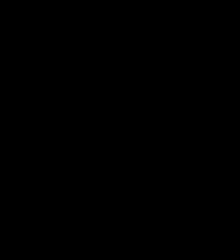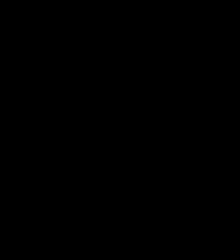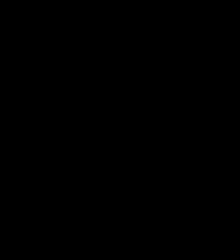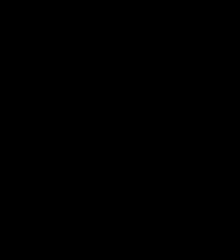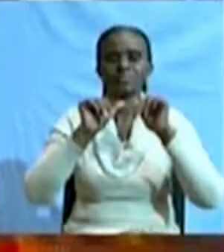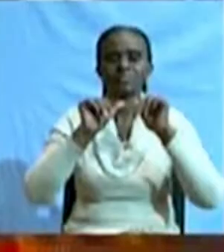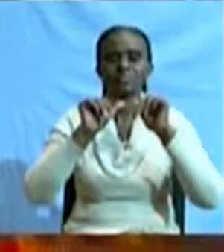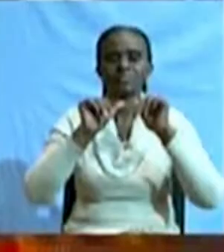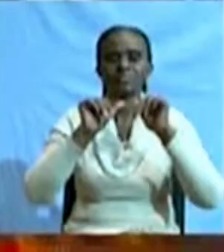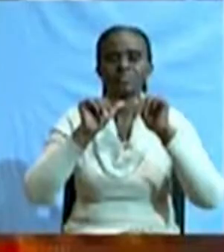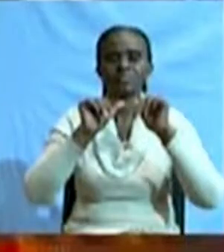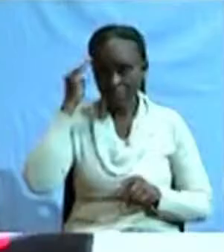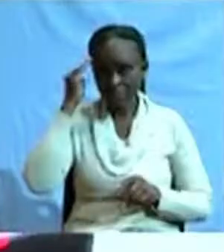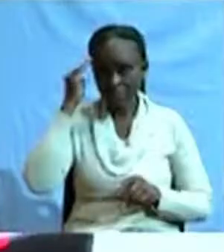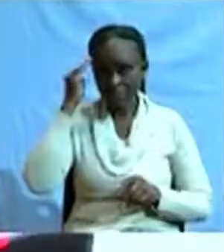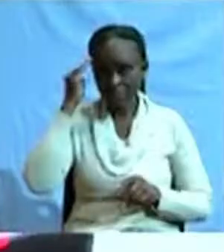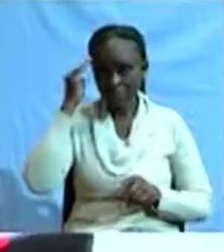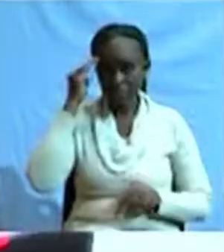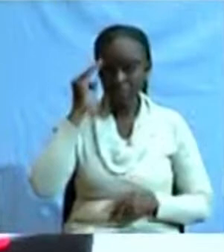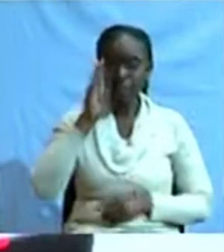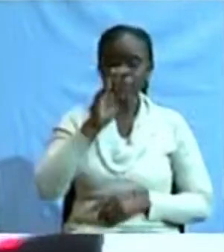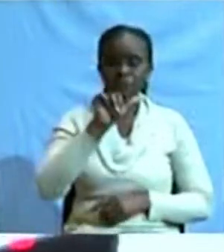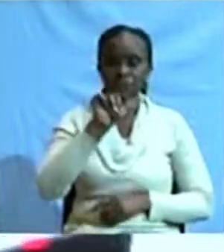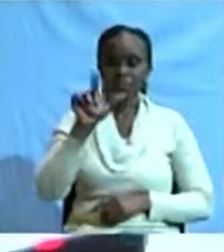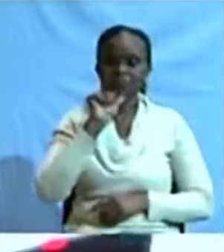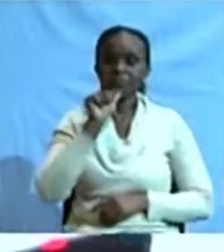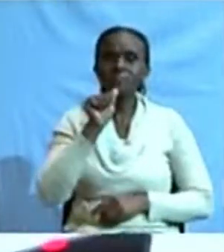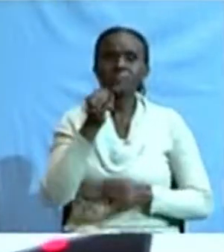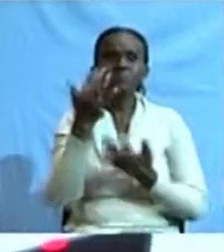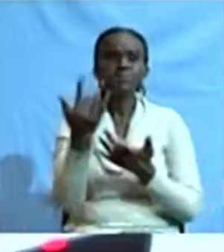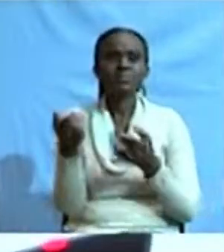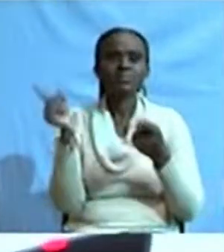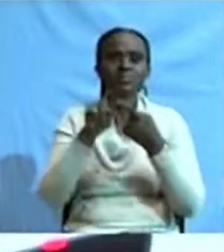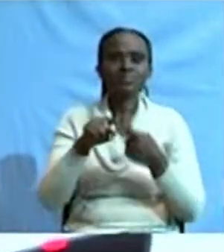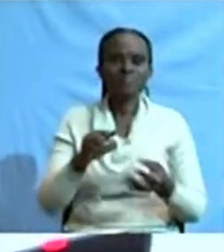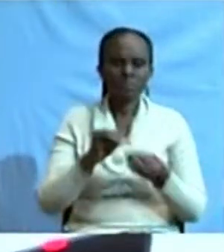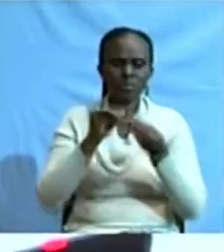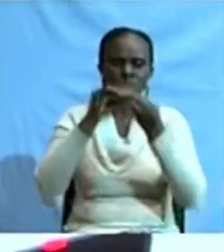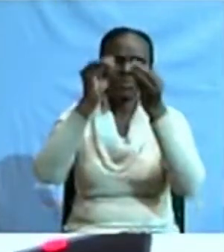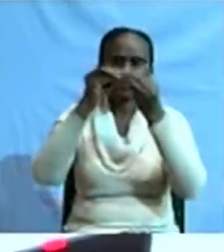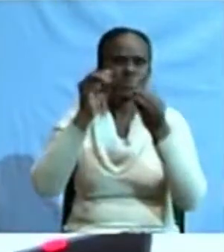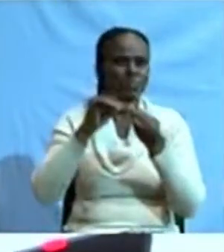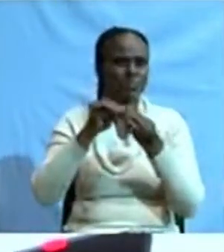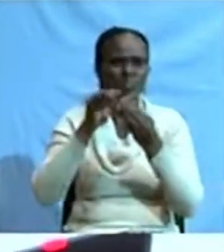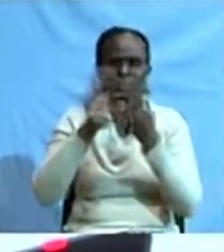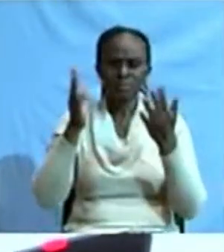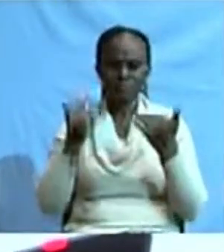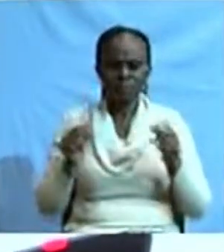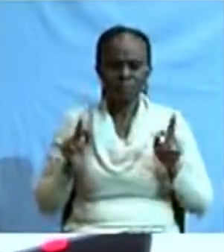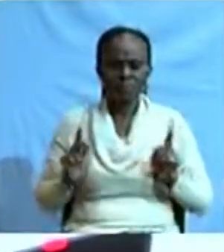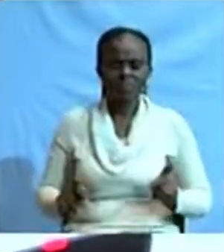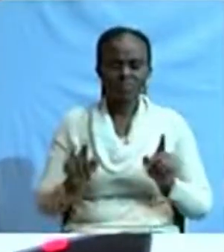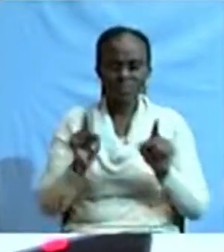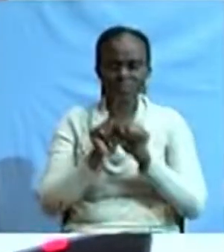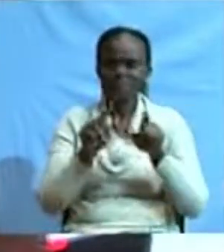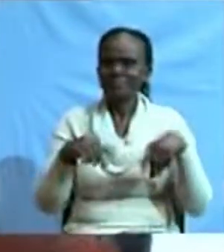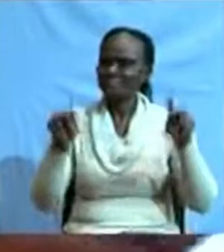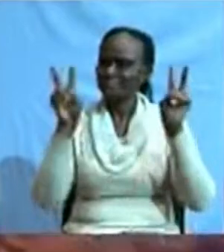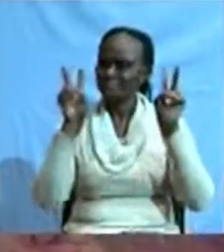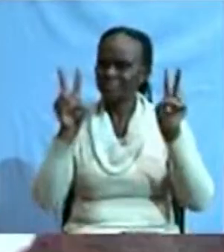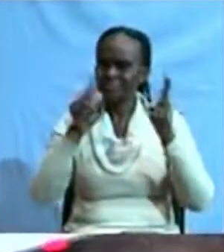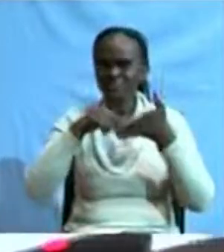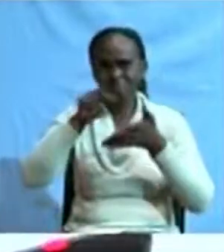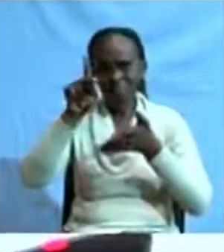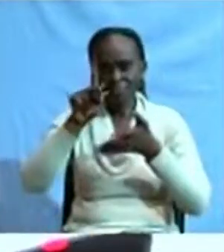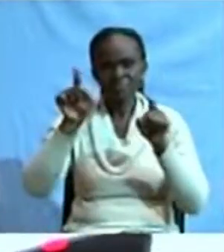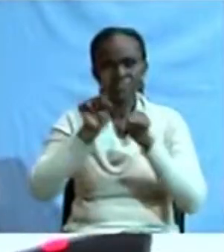a claim and you don't wait until the bill has accumulated so much that the person now even gives up to pay. And that's